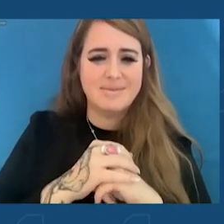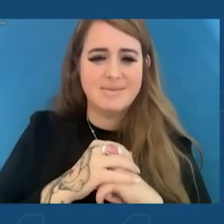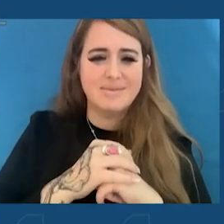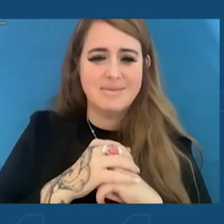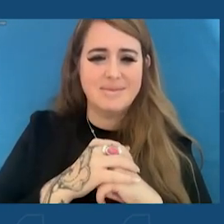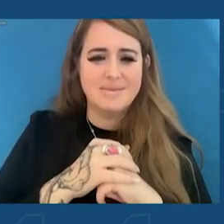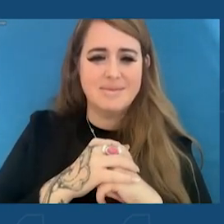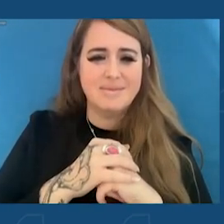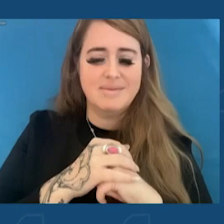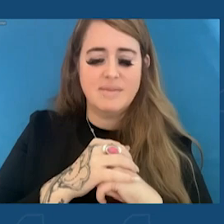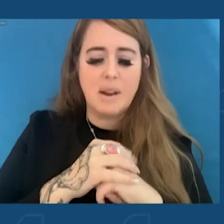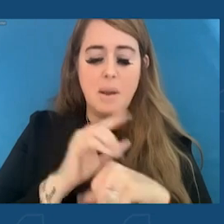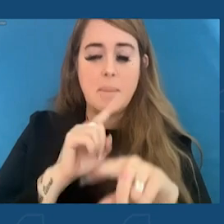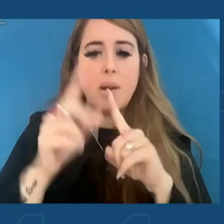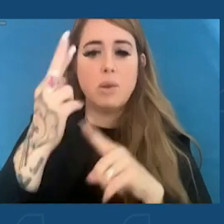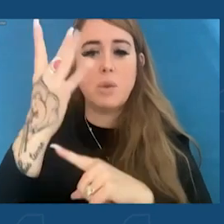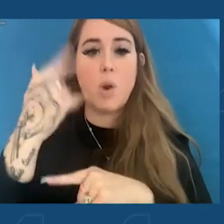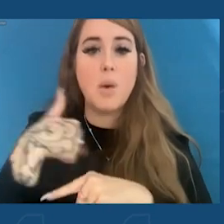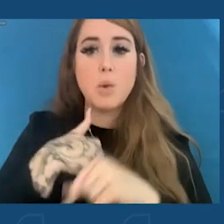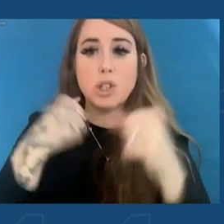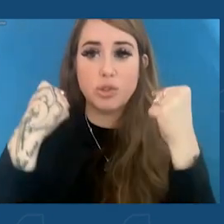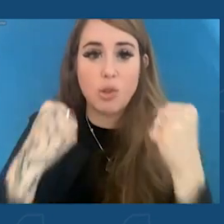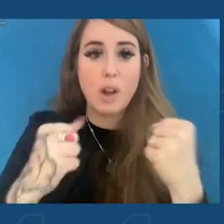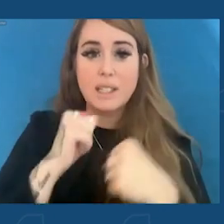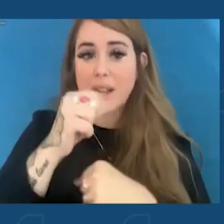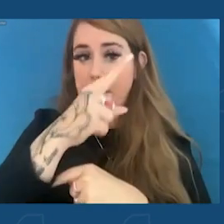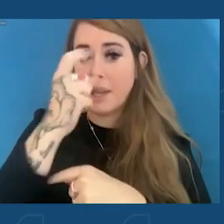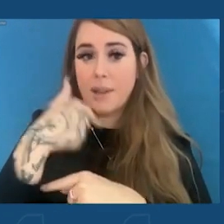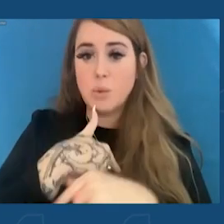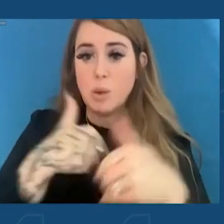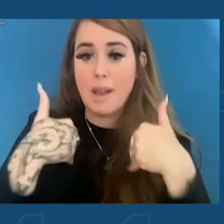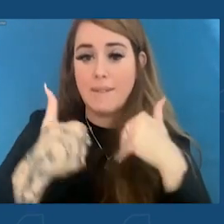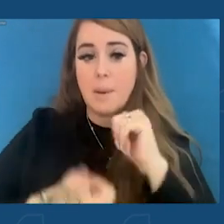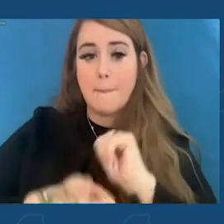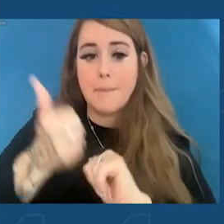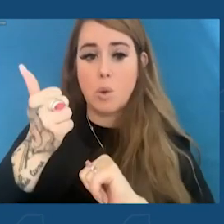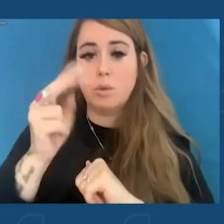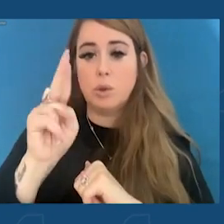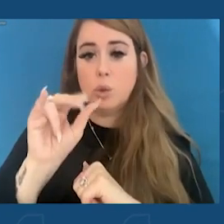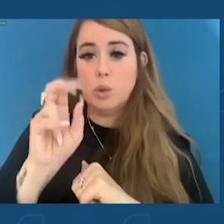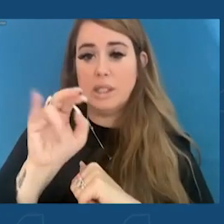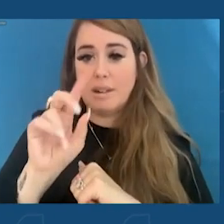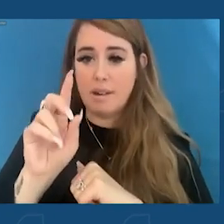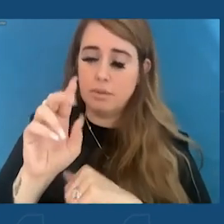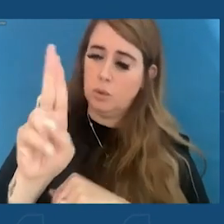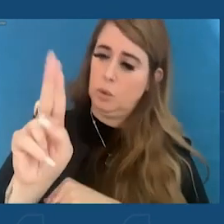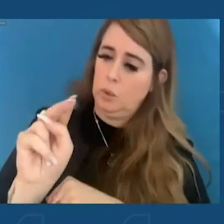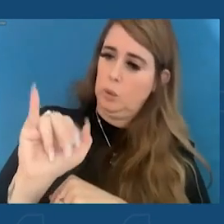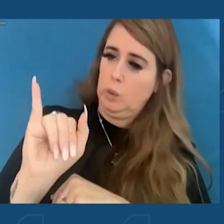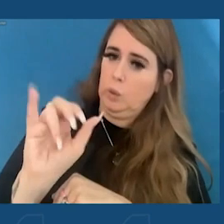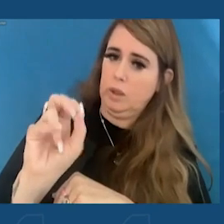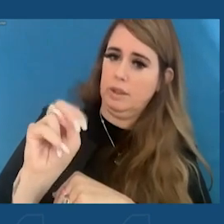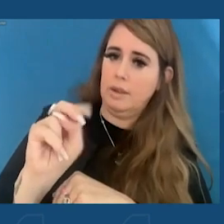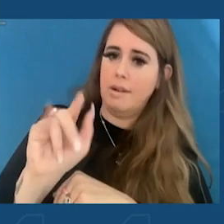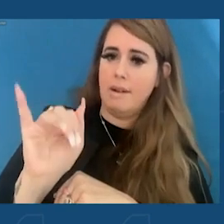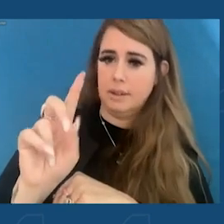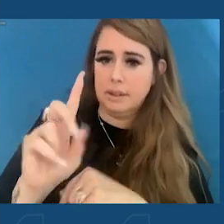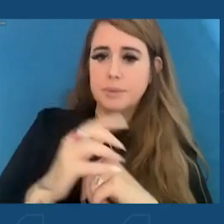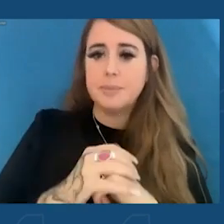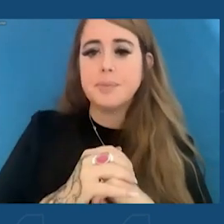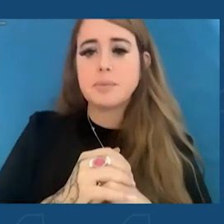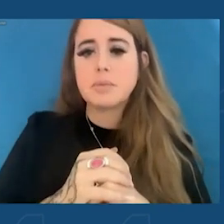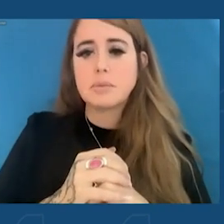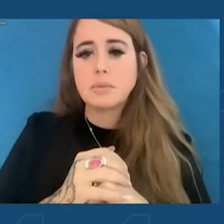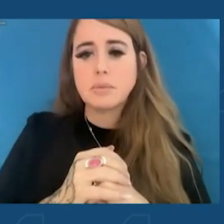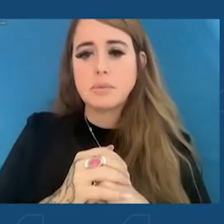But the reason why we're the strongest is not because we have the most unionized labor workforce in the country. The reason why